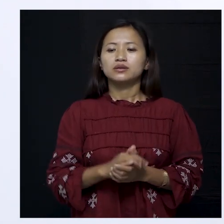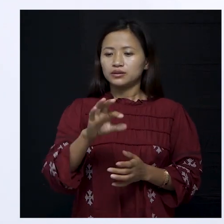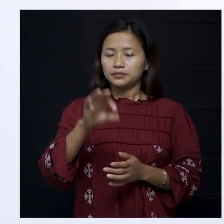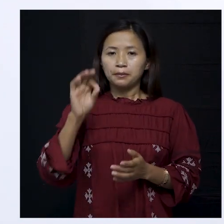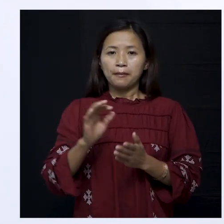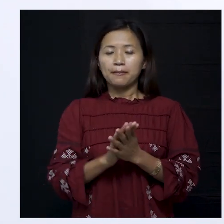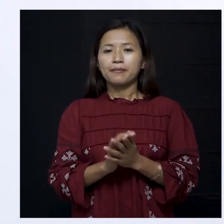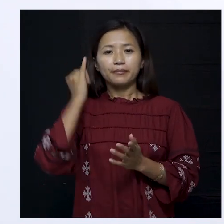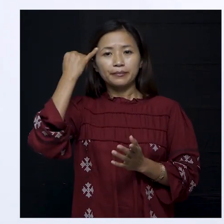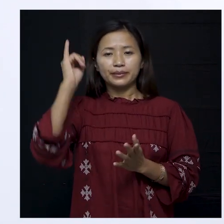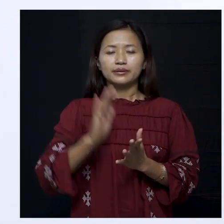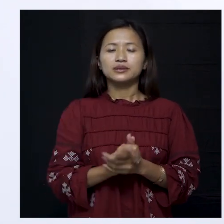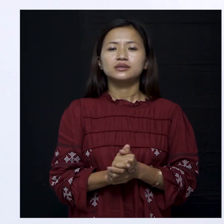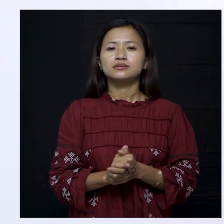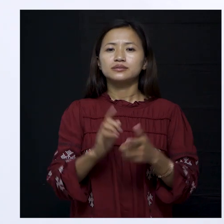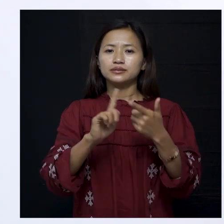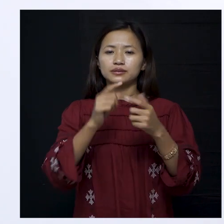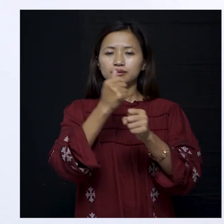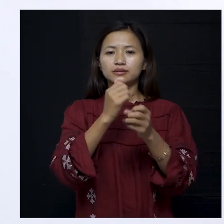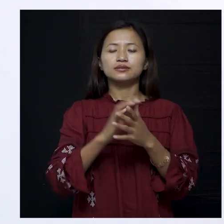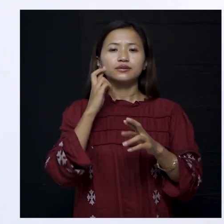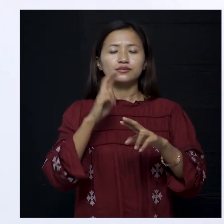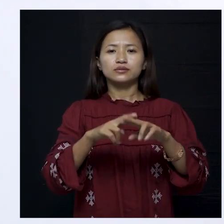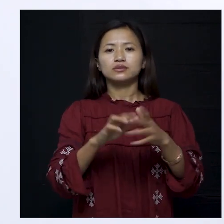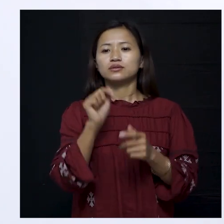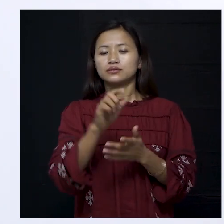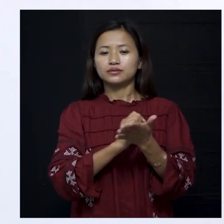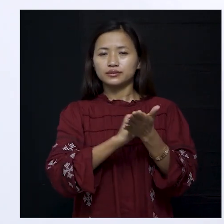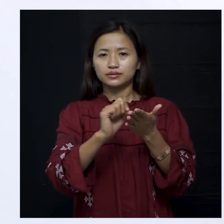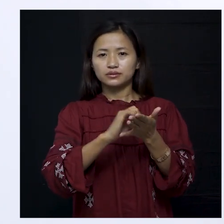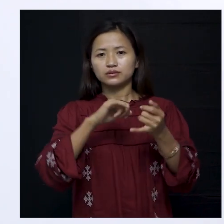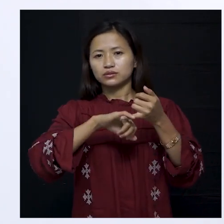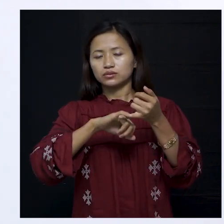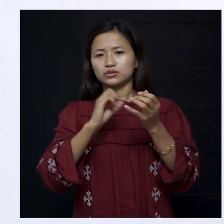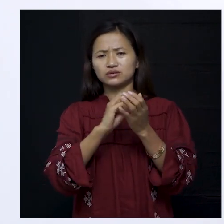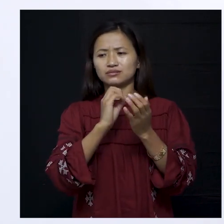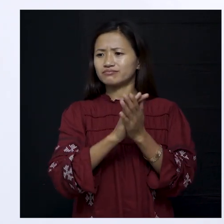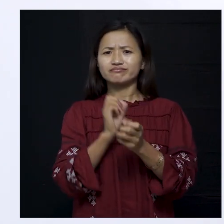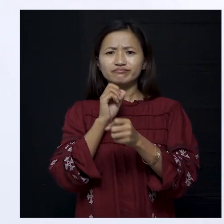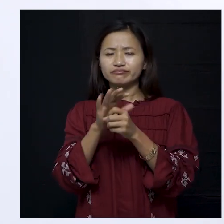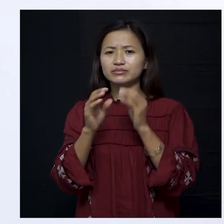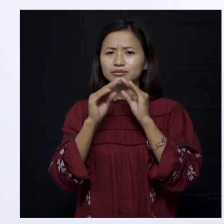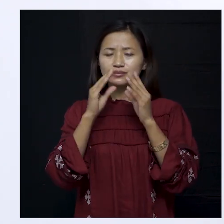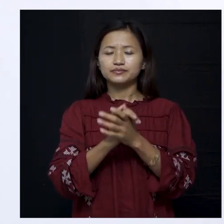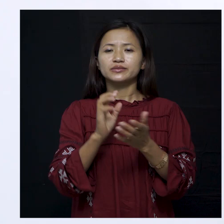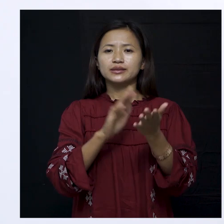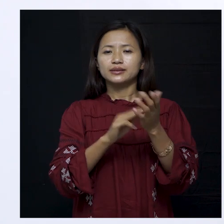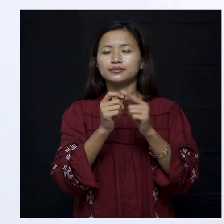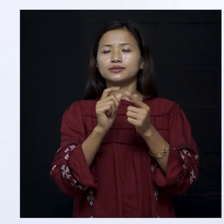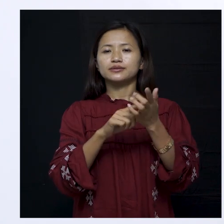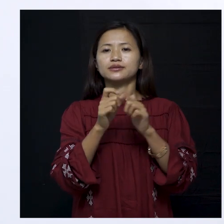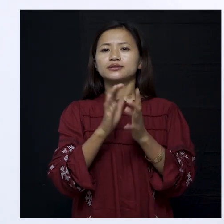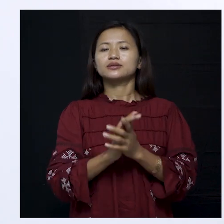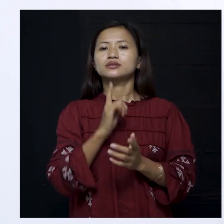the main idea. Example, if you are writing about social media, you have to explain that. The introduction should